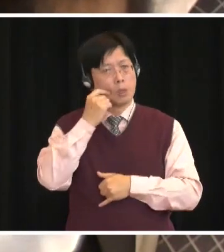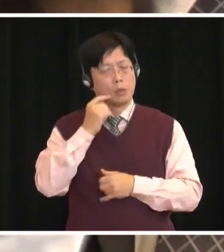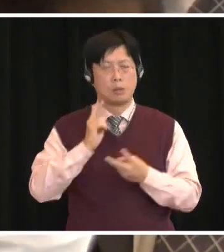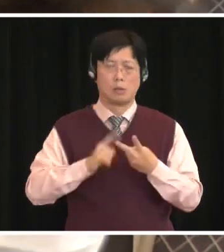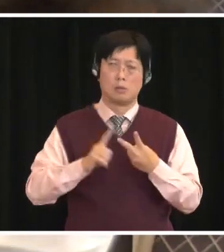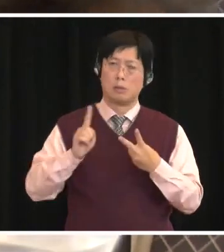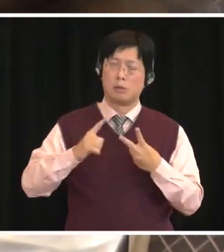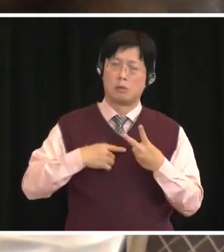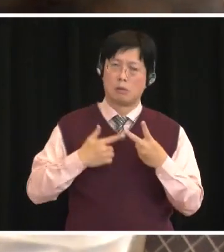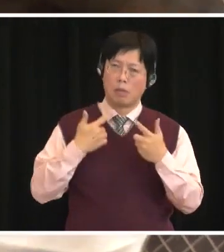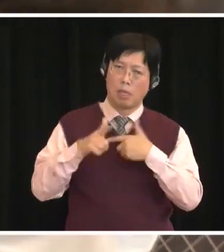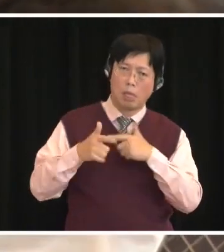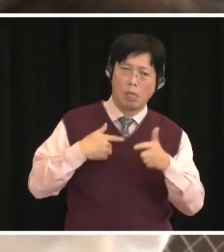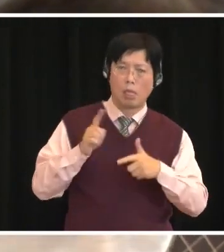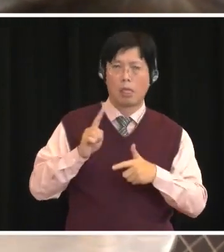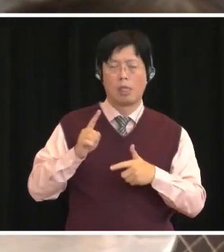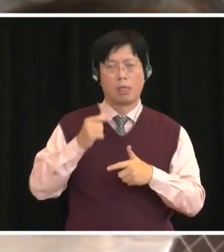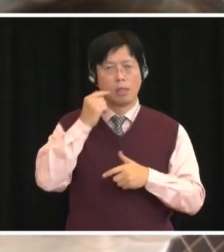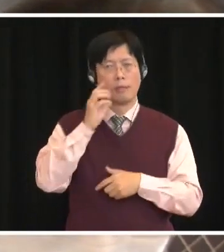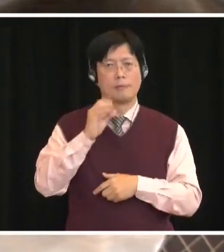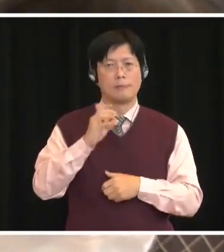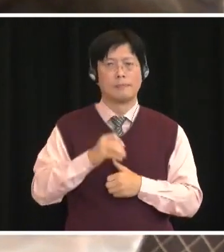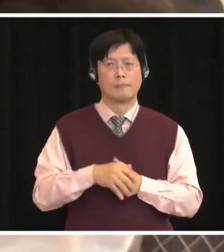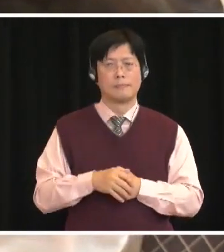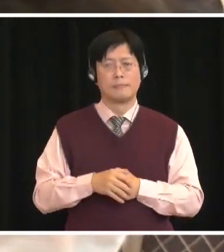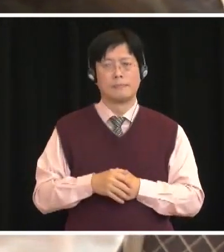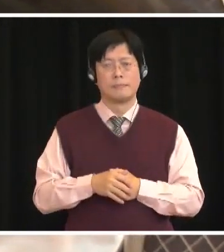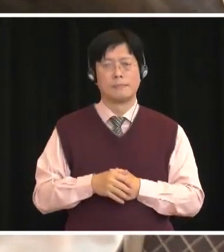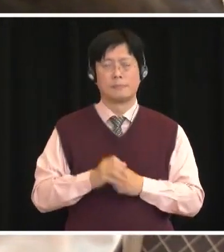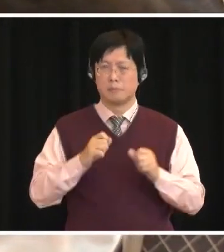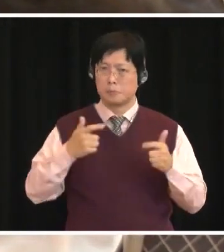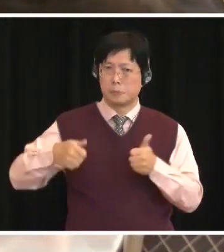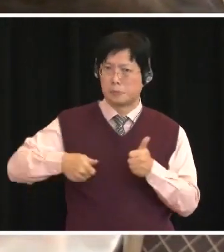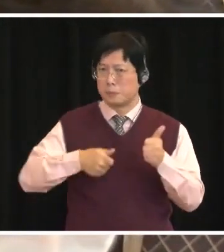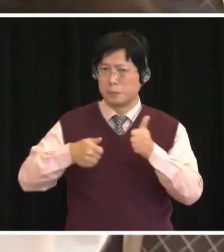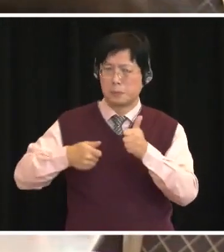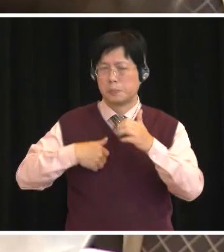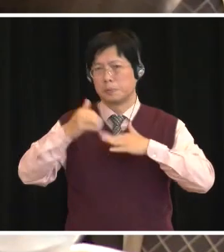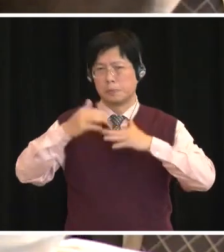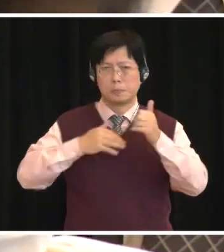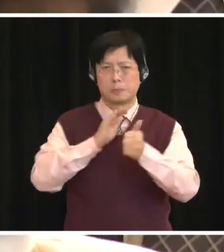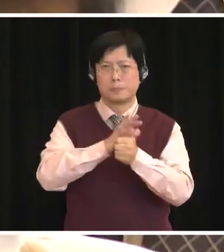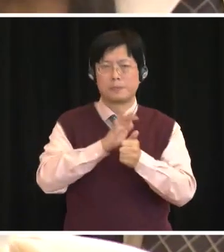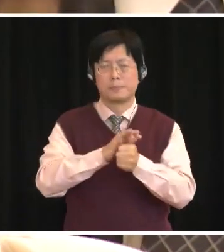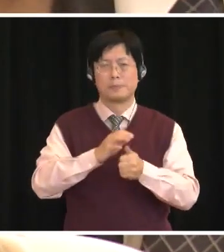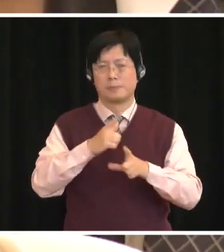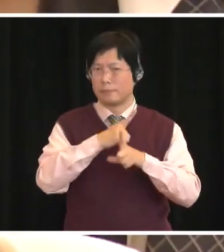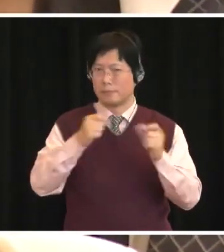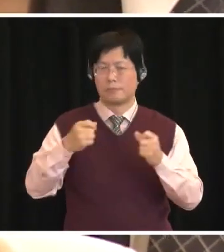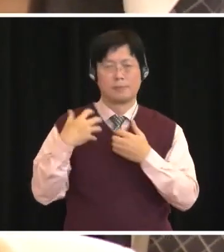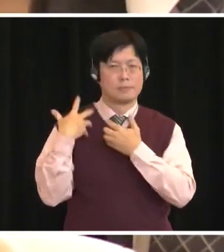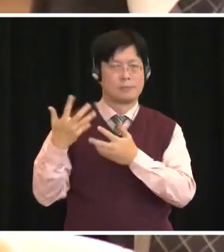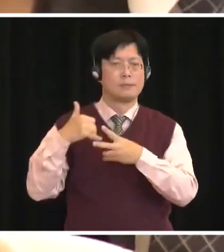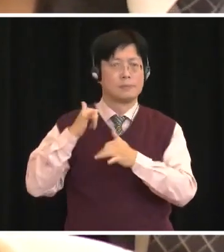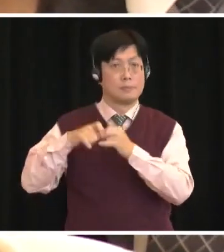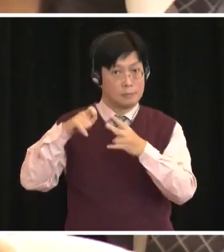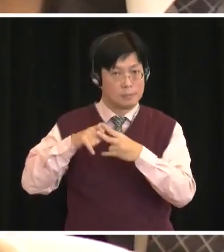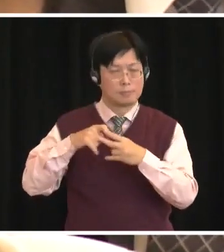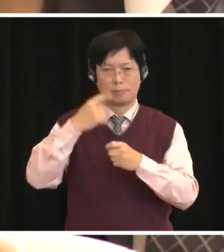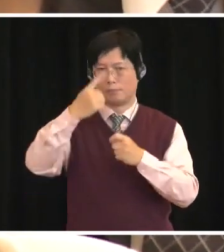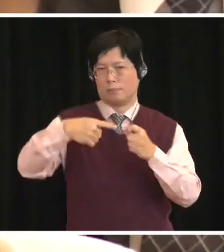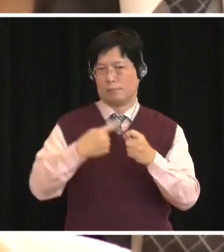The social worker will ask the child whether the child faces any difficulties